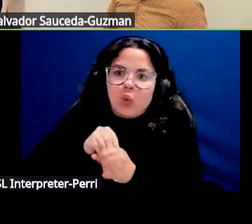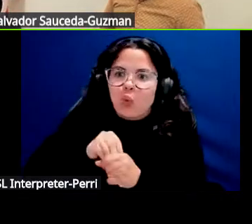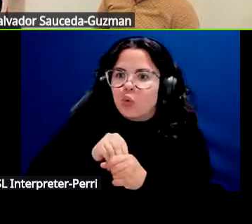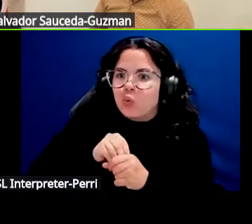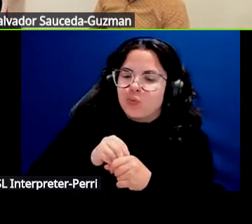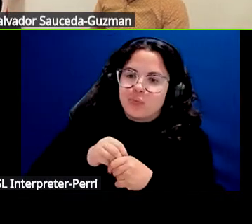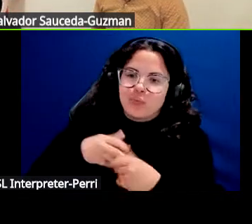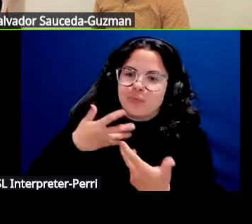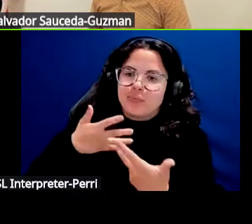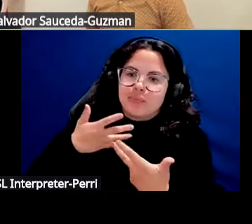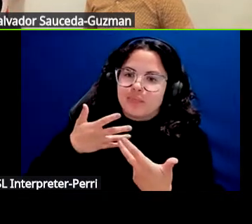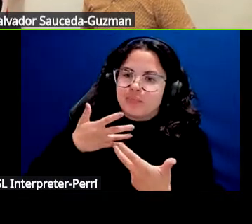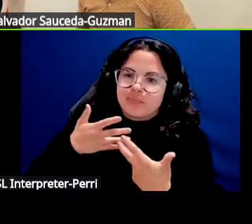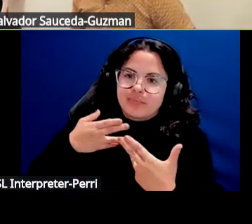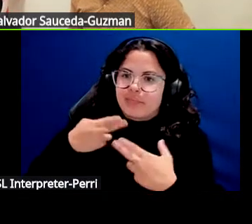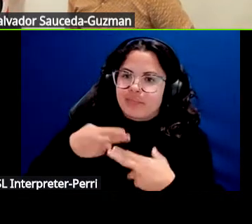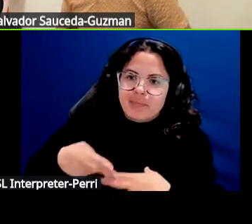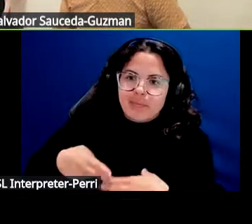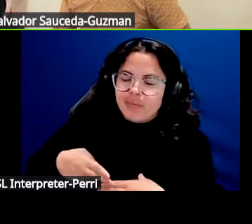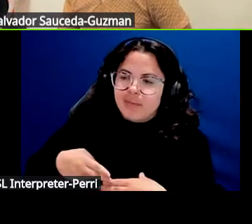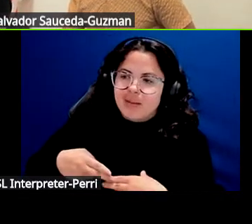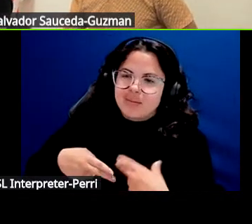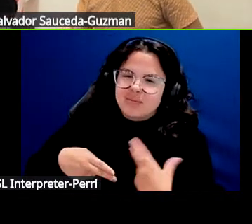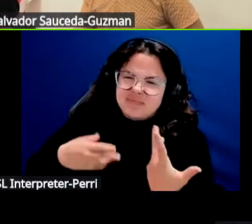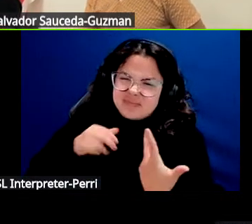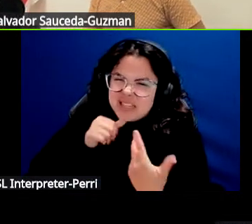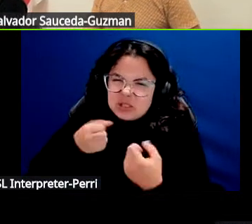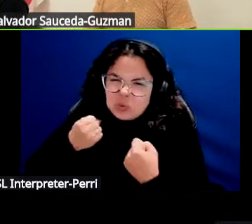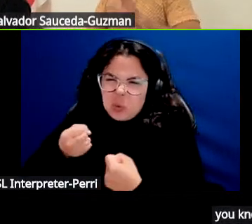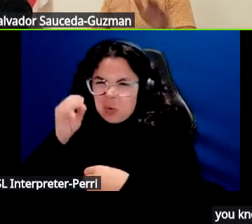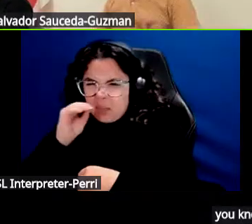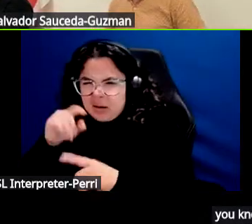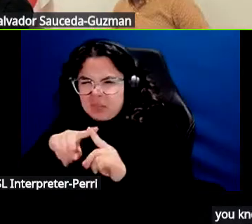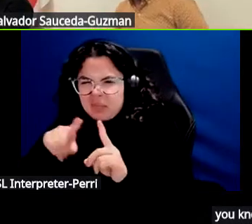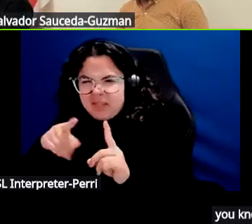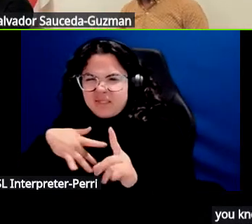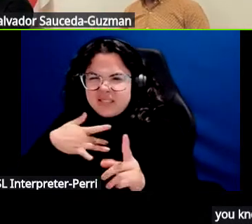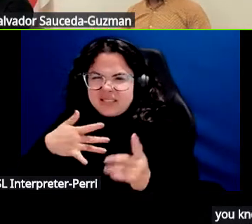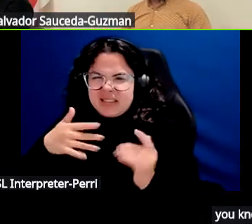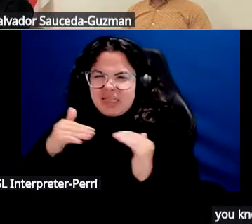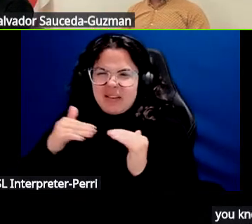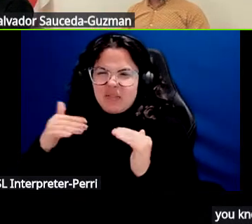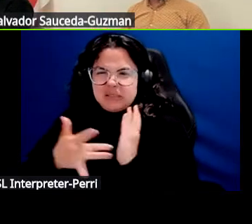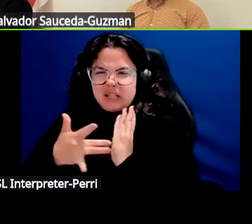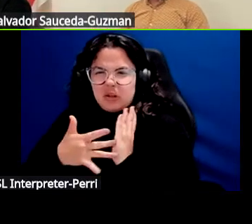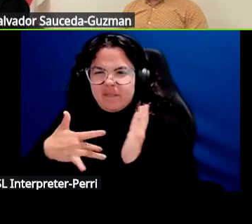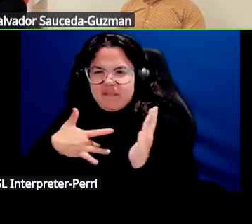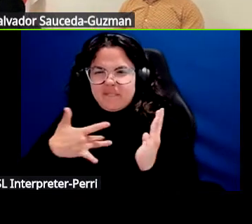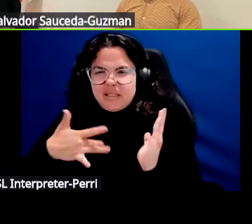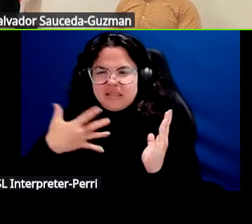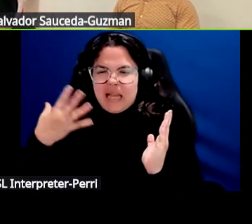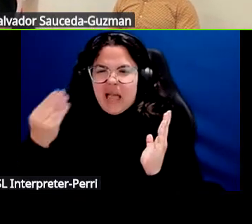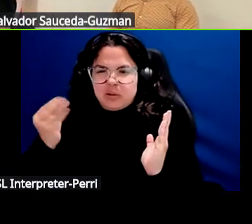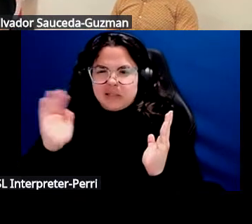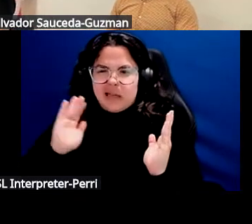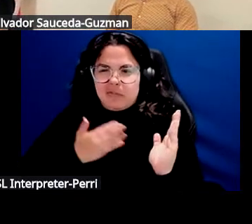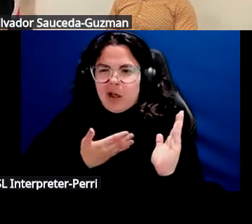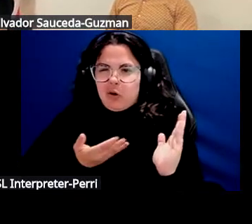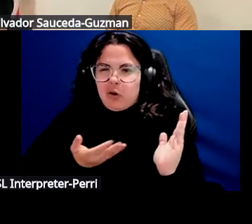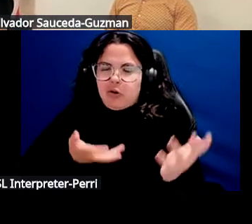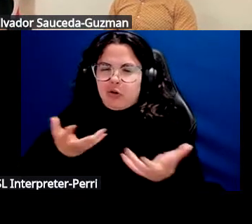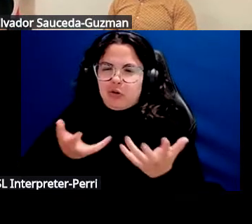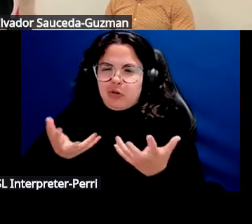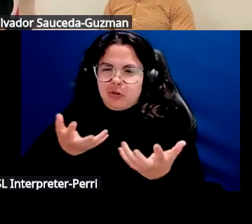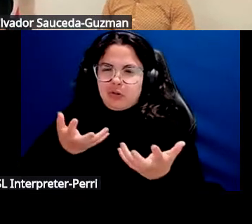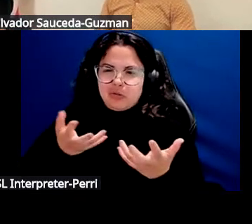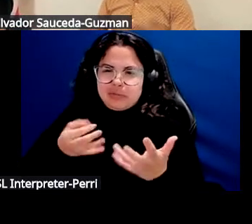as Burnett mentioned. I don't have a strong opinion, but it feels, the level of technicality feels a little bit outside of our, like